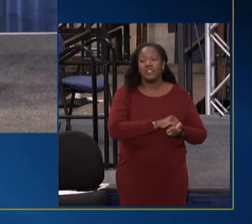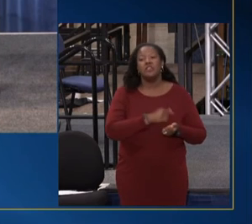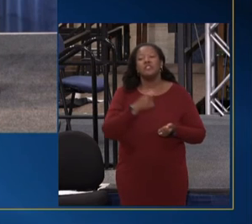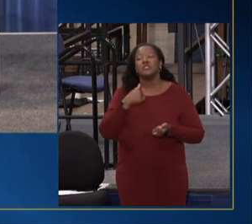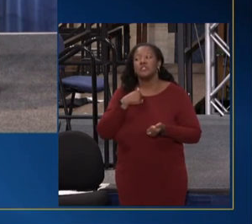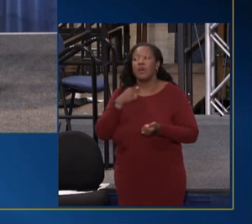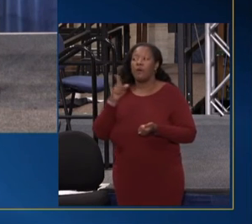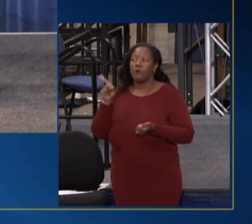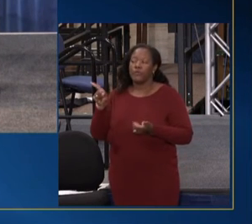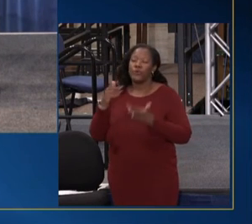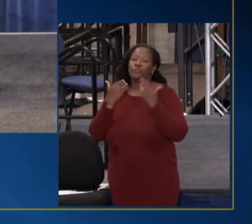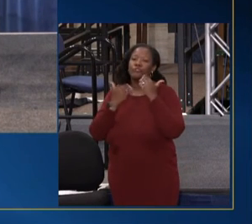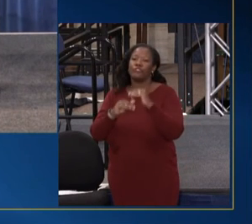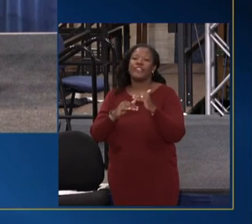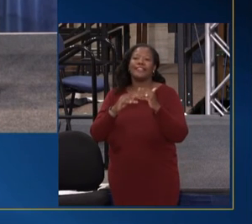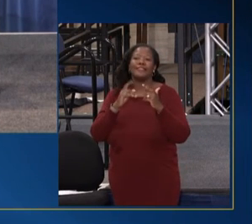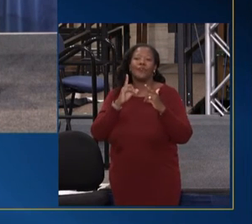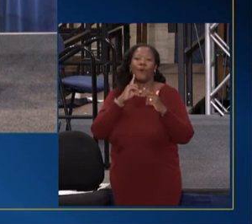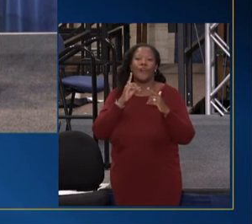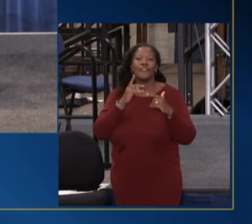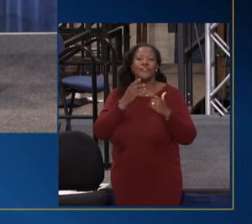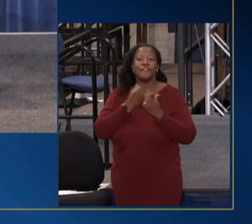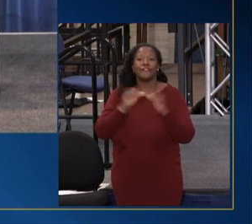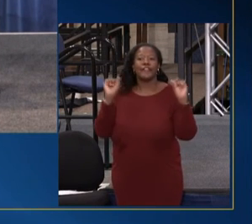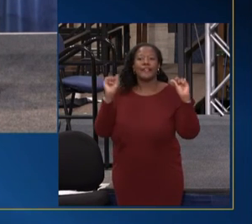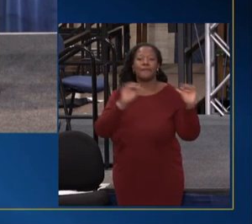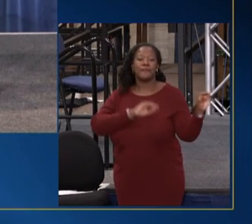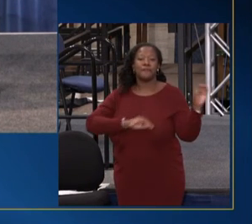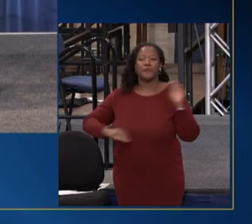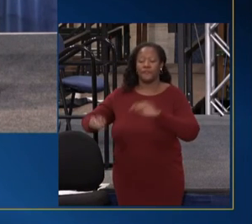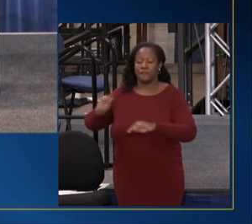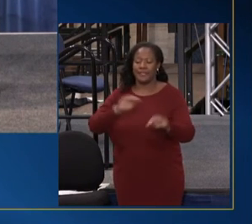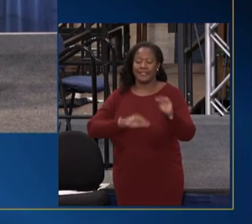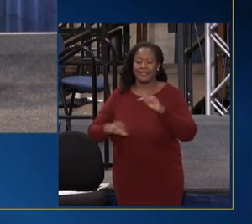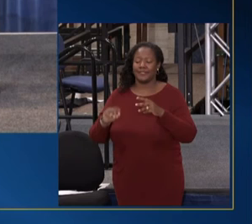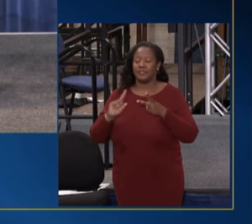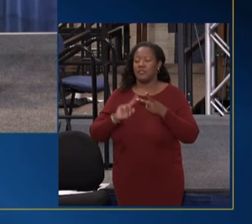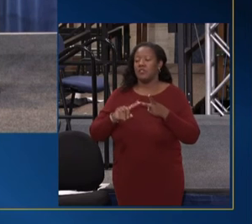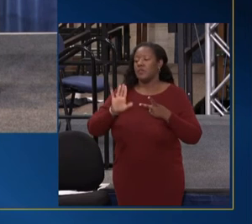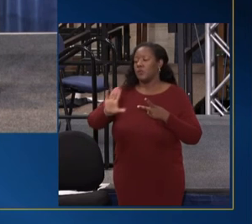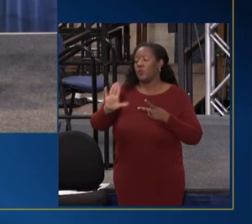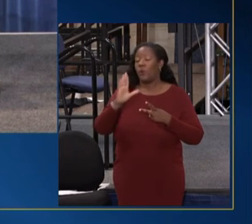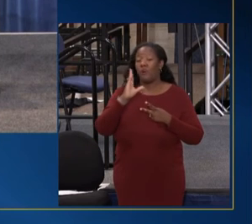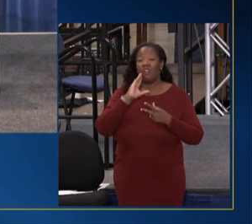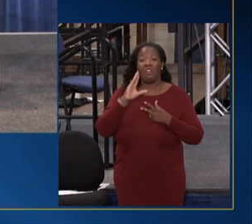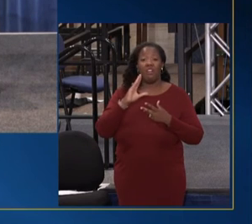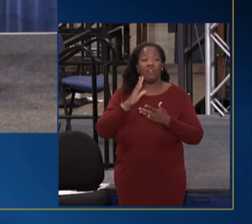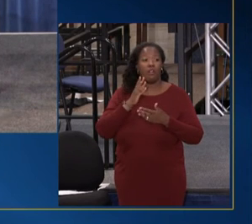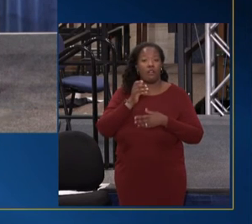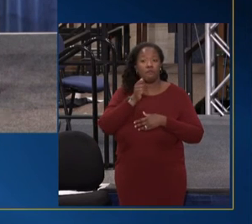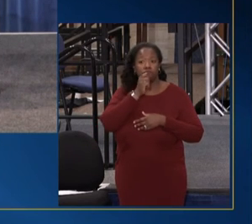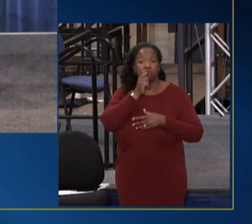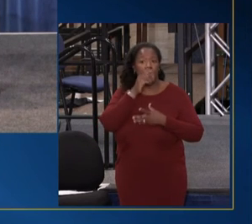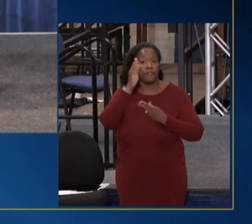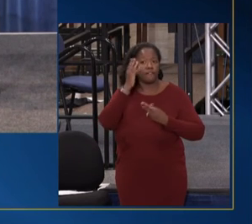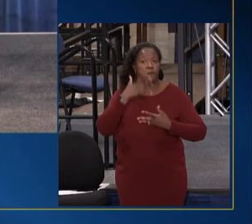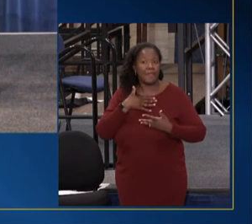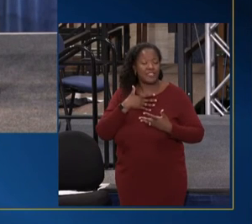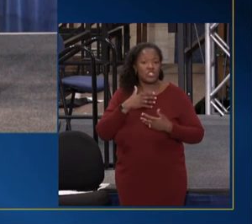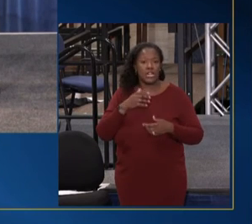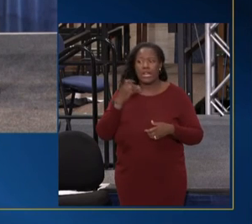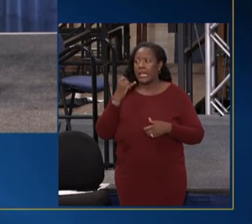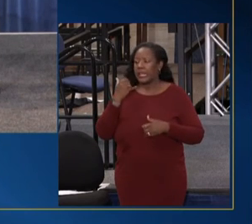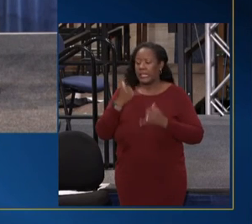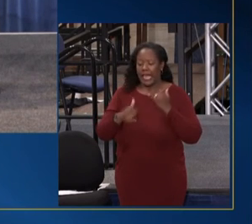that kind of restriction on freedom of movement. The concerns about your data history, whether it's, you know, date of last menstruation or what